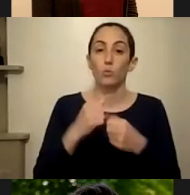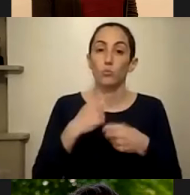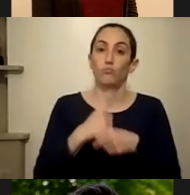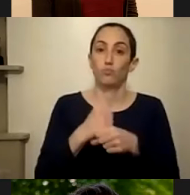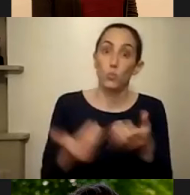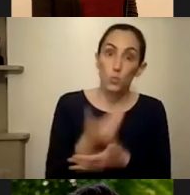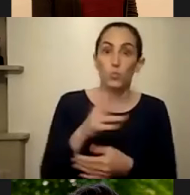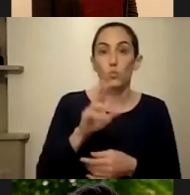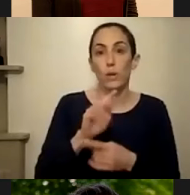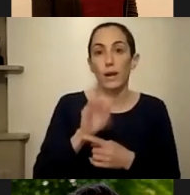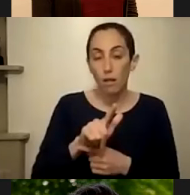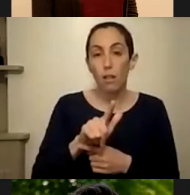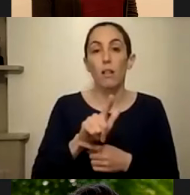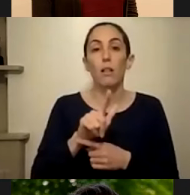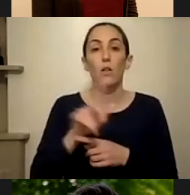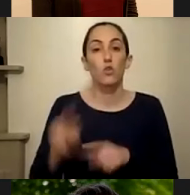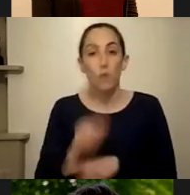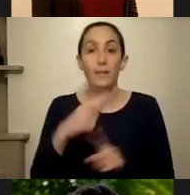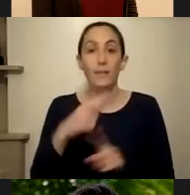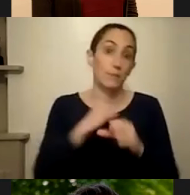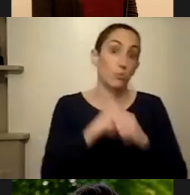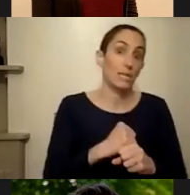and protecting old retinal neurons